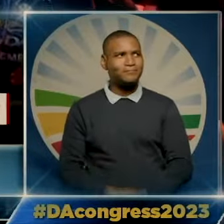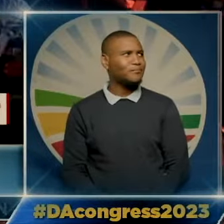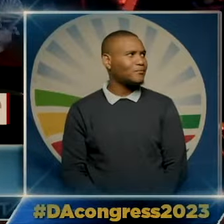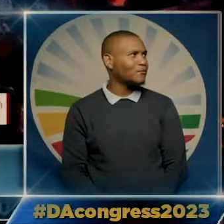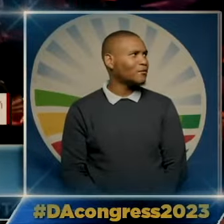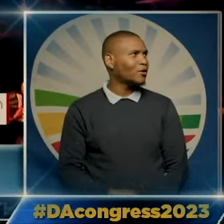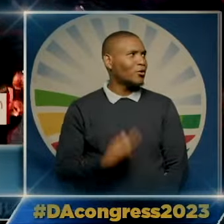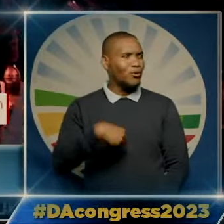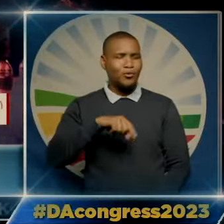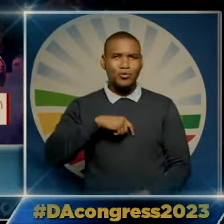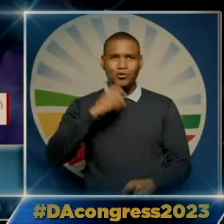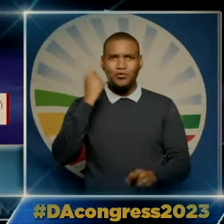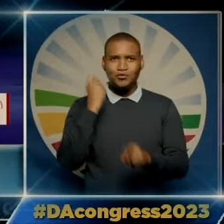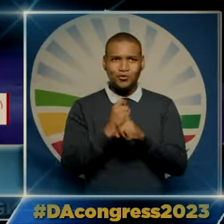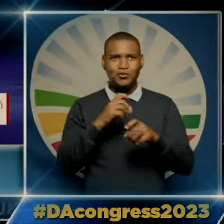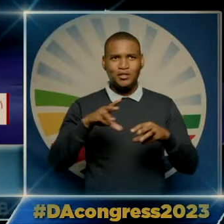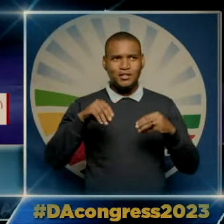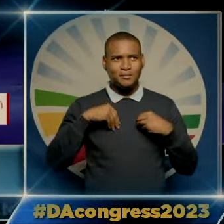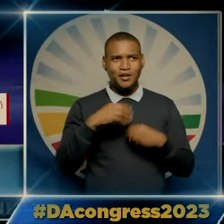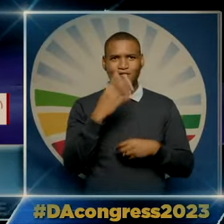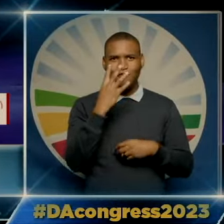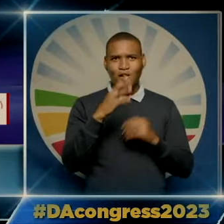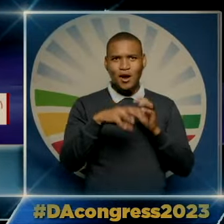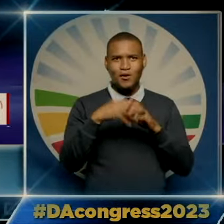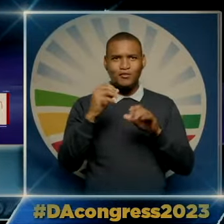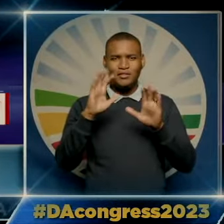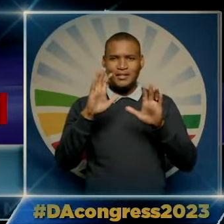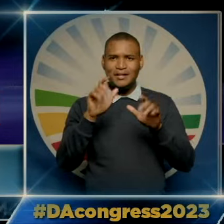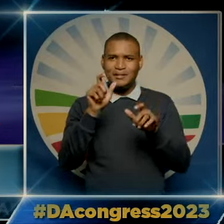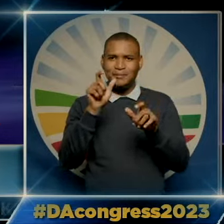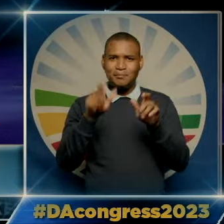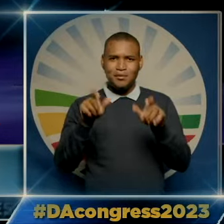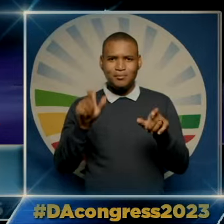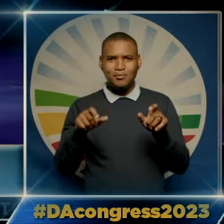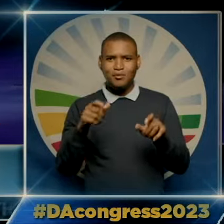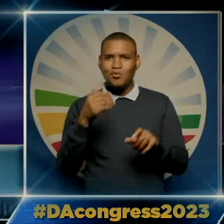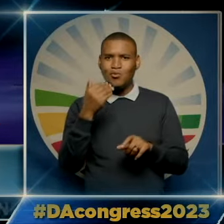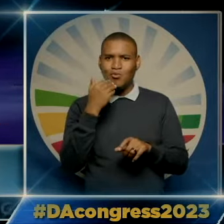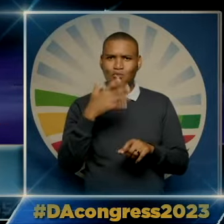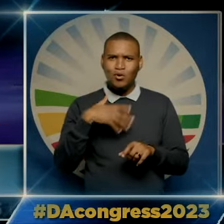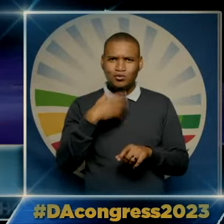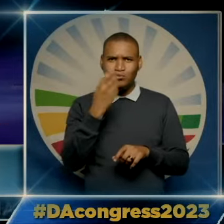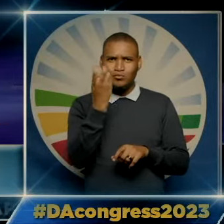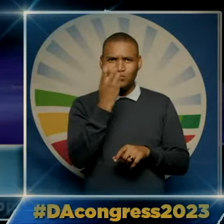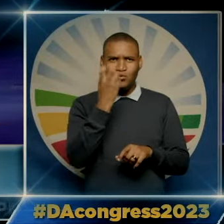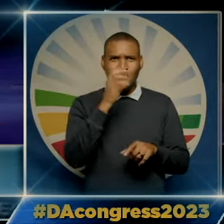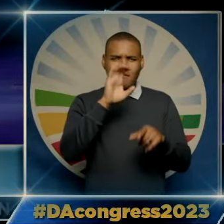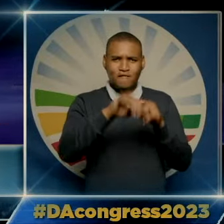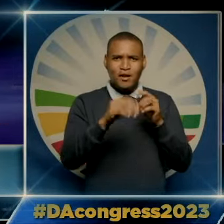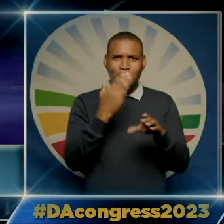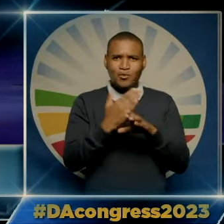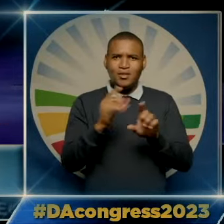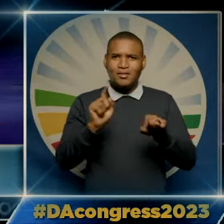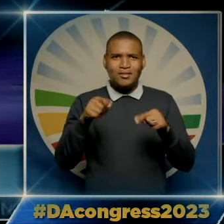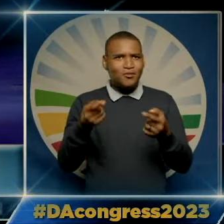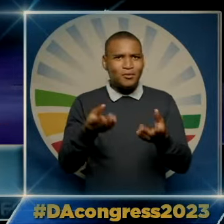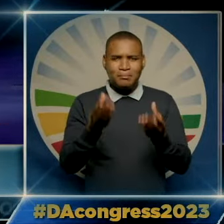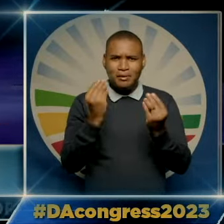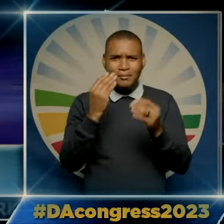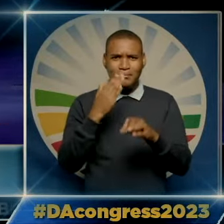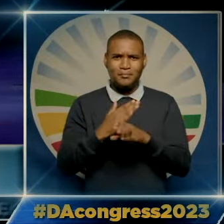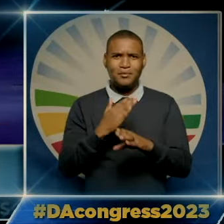We refuse to accept that 4 out of every 10 people who want to find work in our country can't find any work.